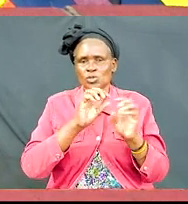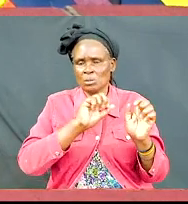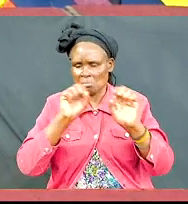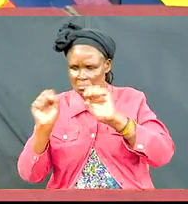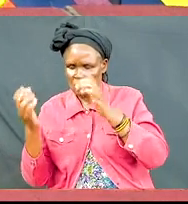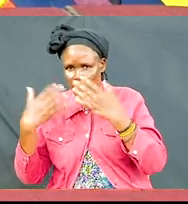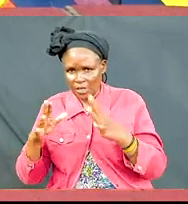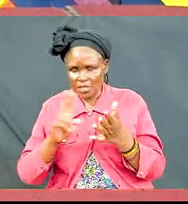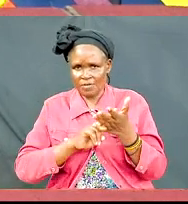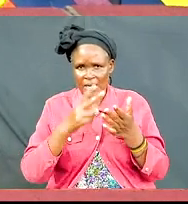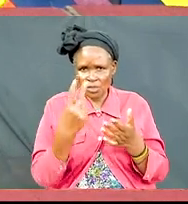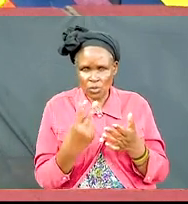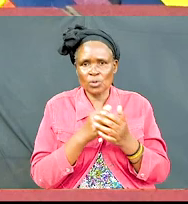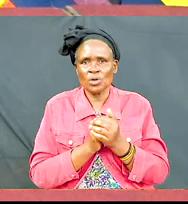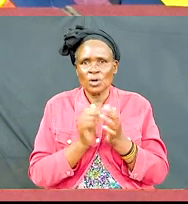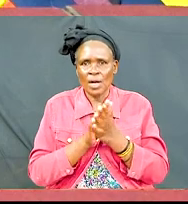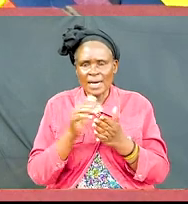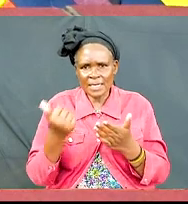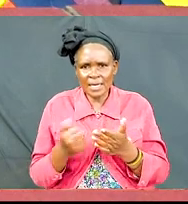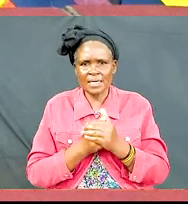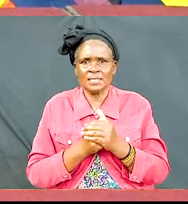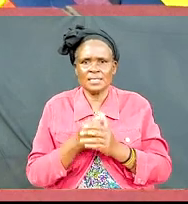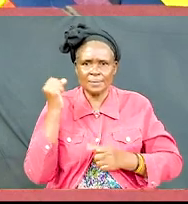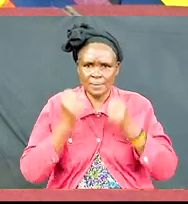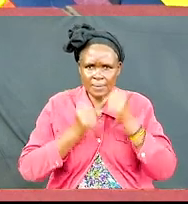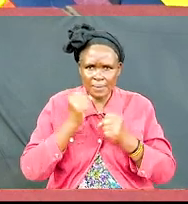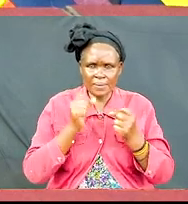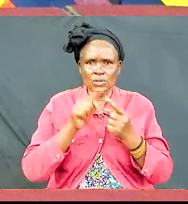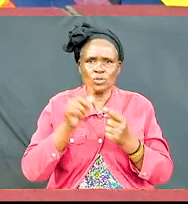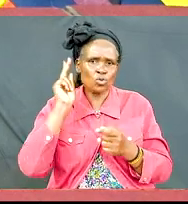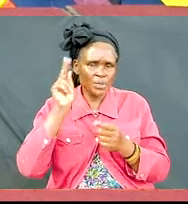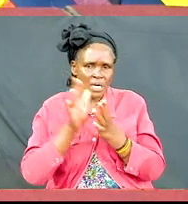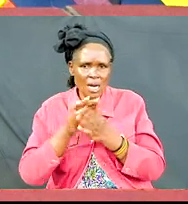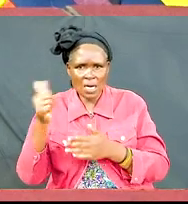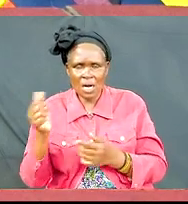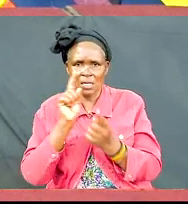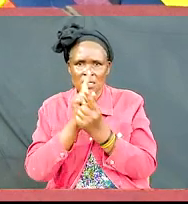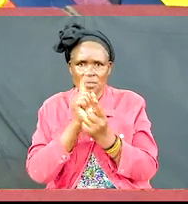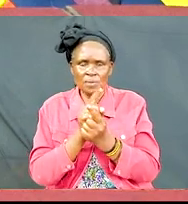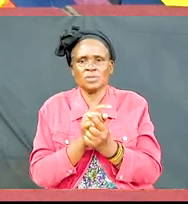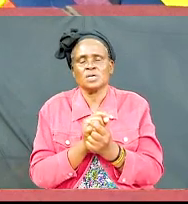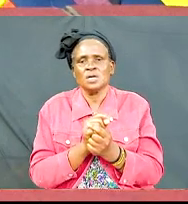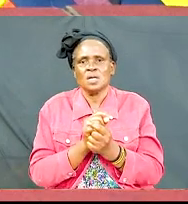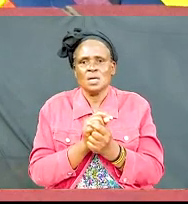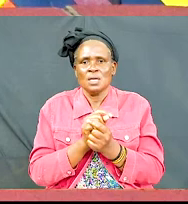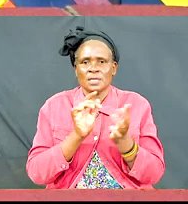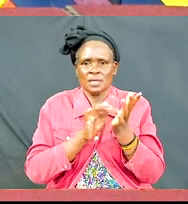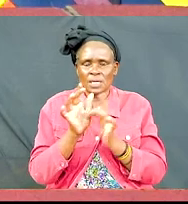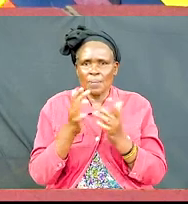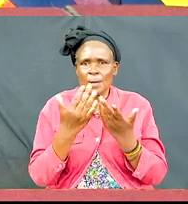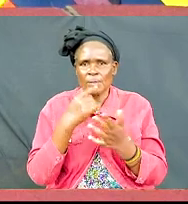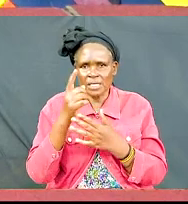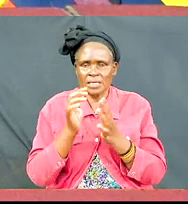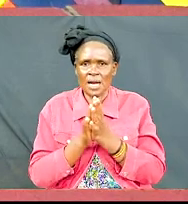2. She came running to Peter and the other disciples in verse 2, the Bible says. So she